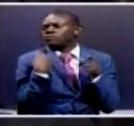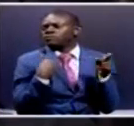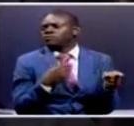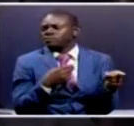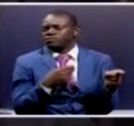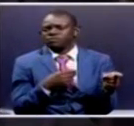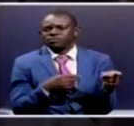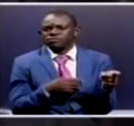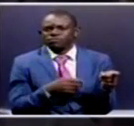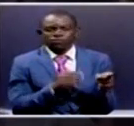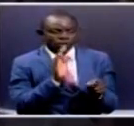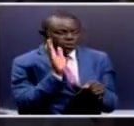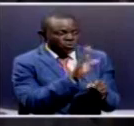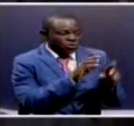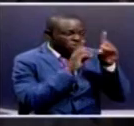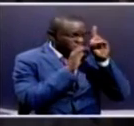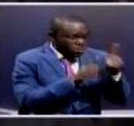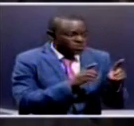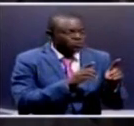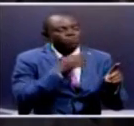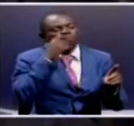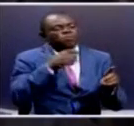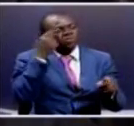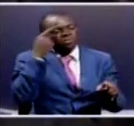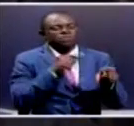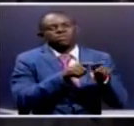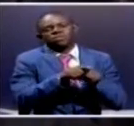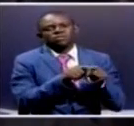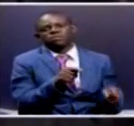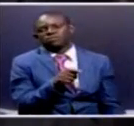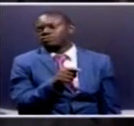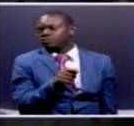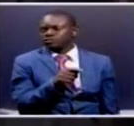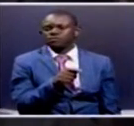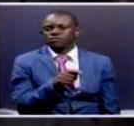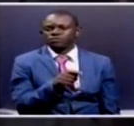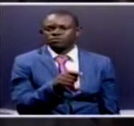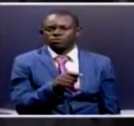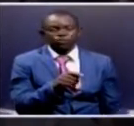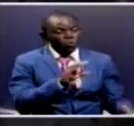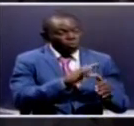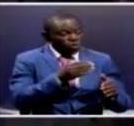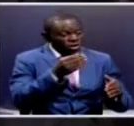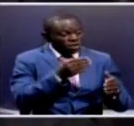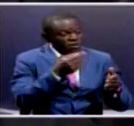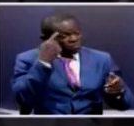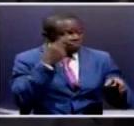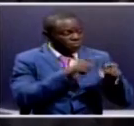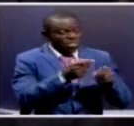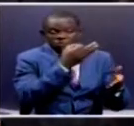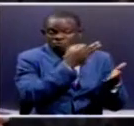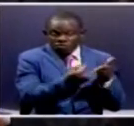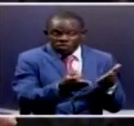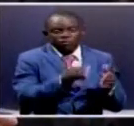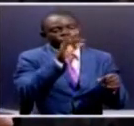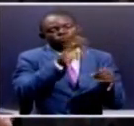resolutions there and decisions shall be by consensus, except in exceptional circumstances when you have to go for a secret ballot. So the